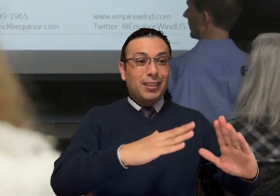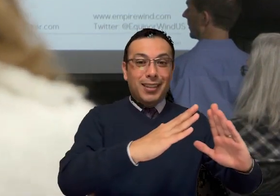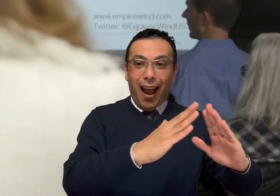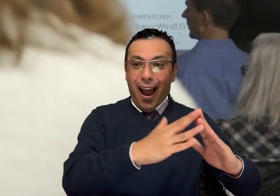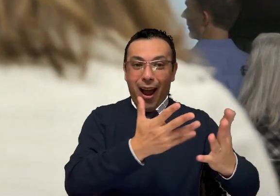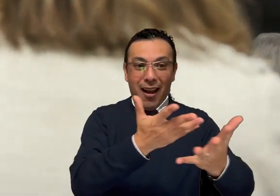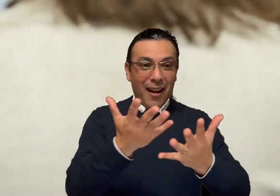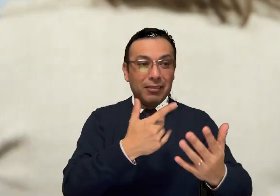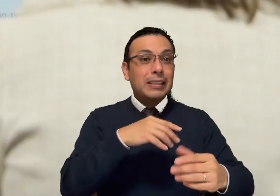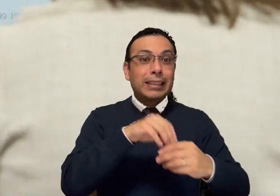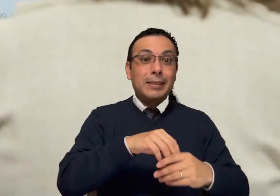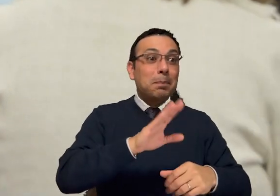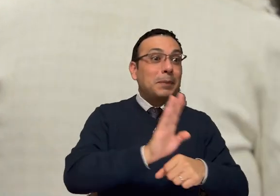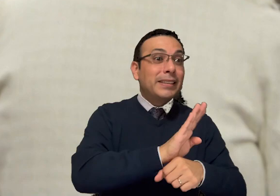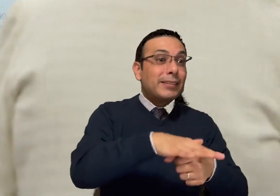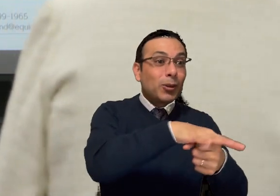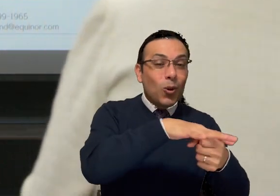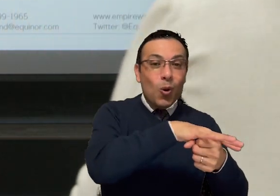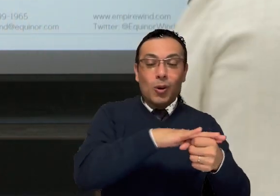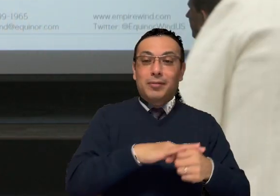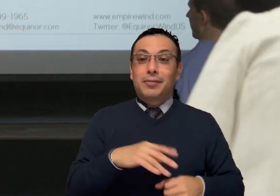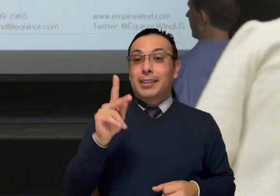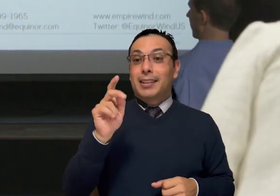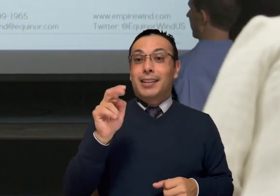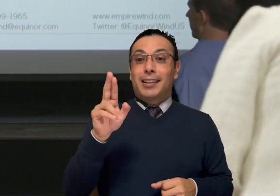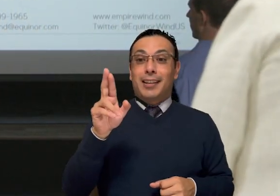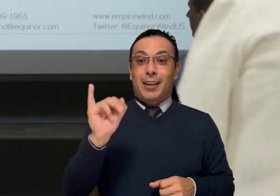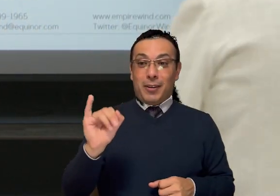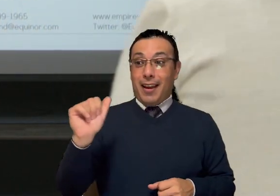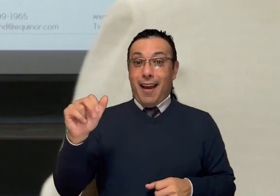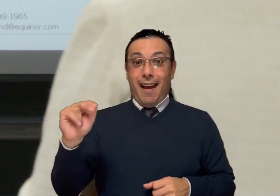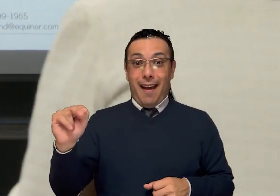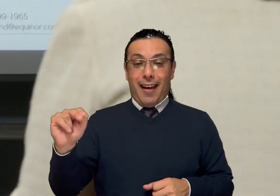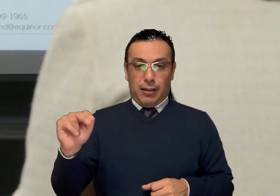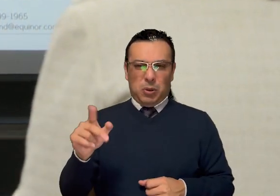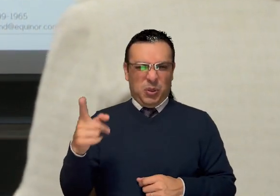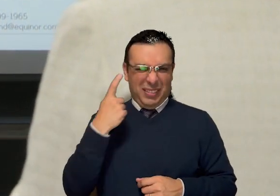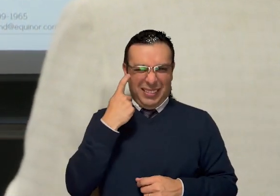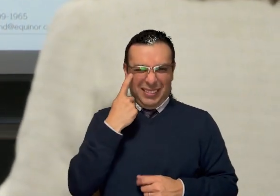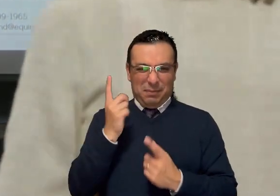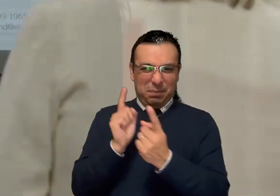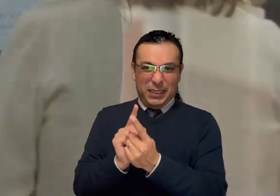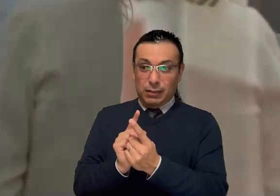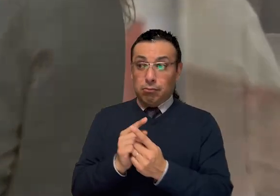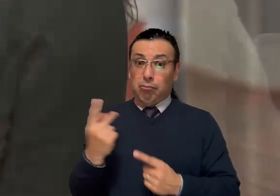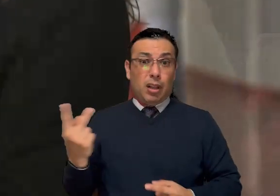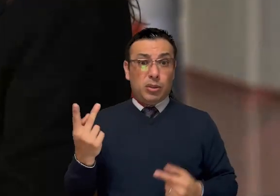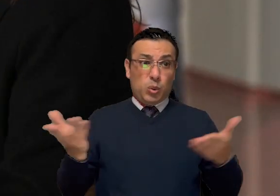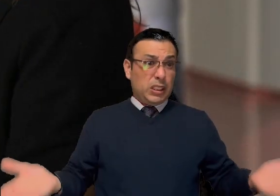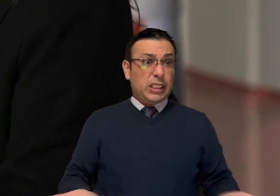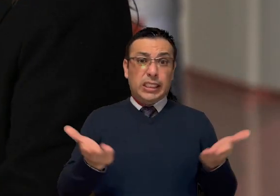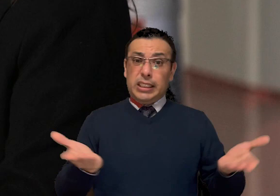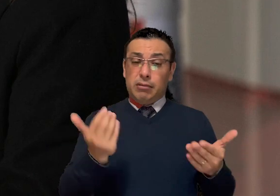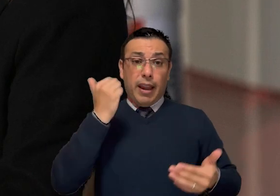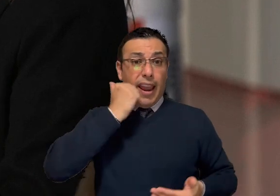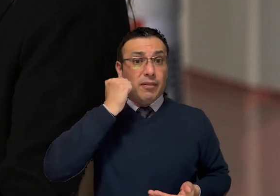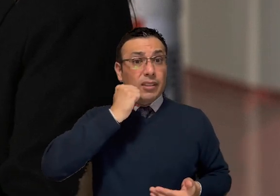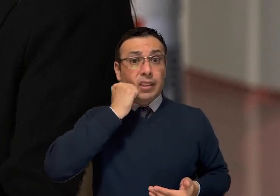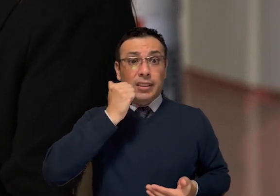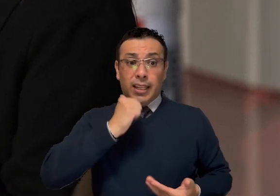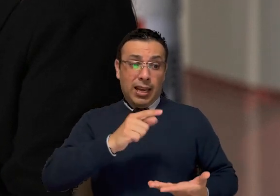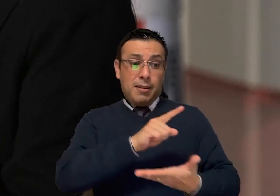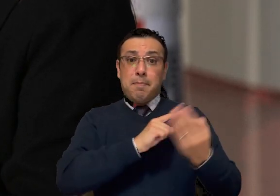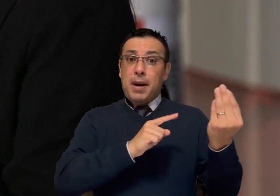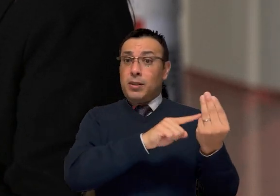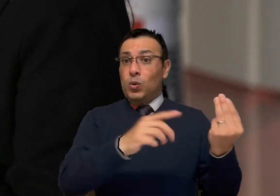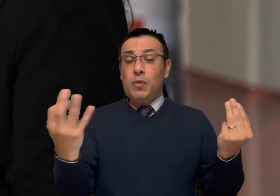met earlier, her and I are here pretty much every day during the week, working with the different community organizations, which means we also